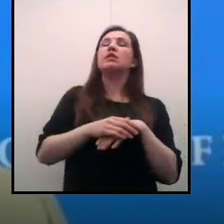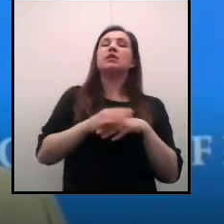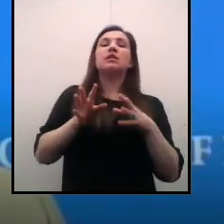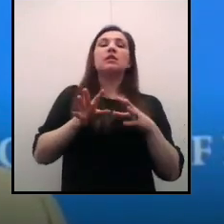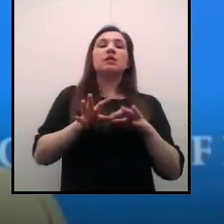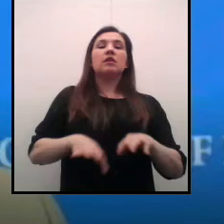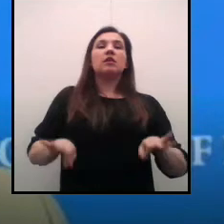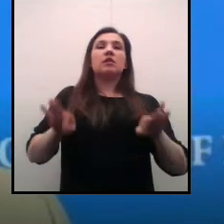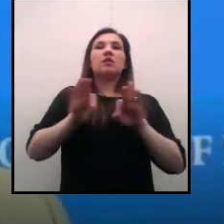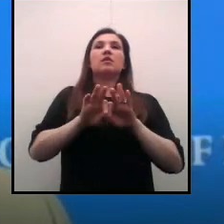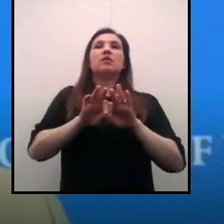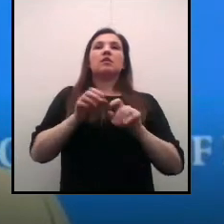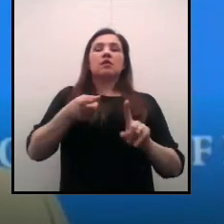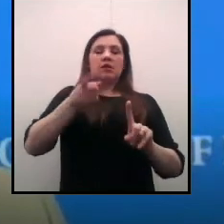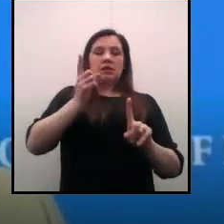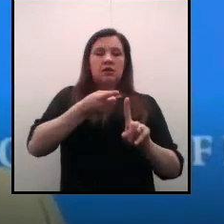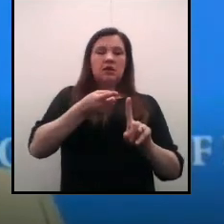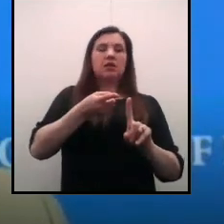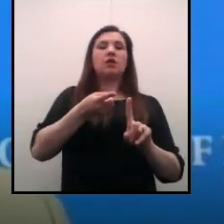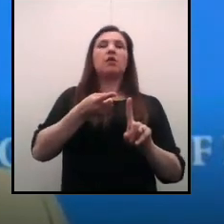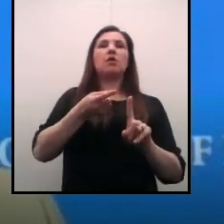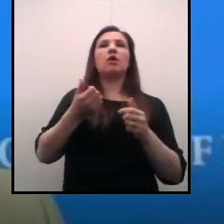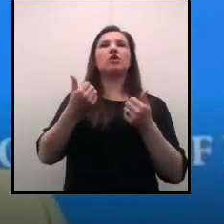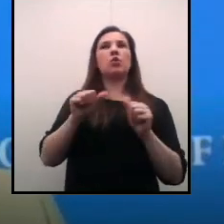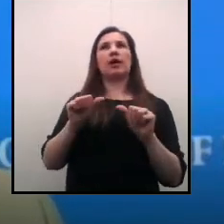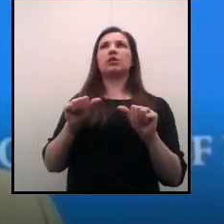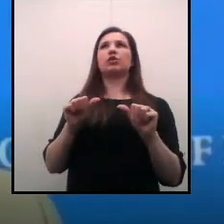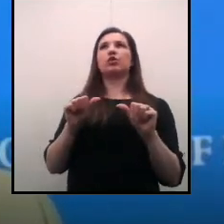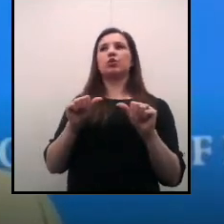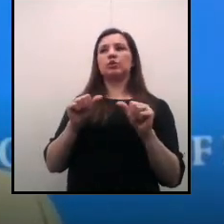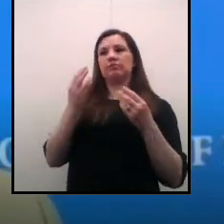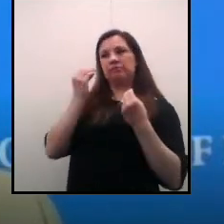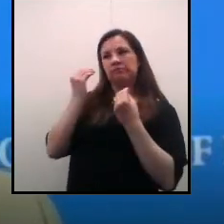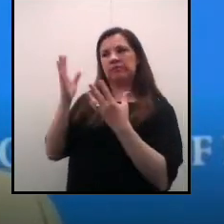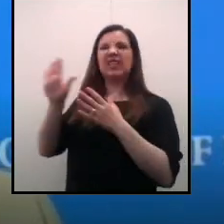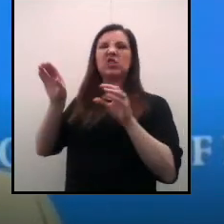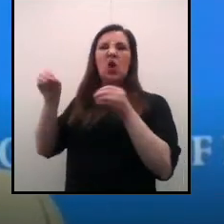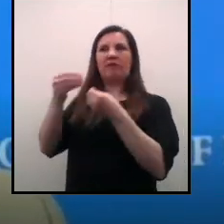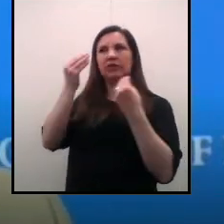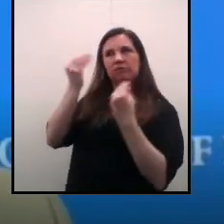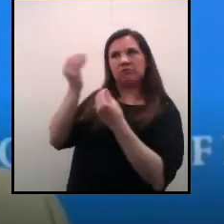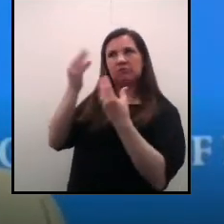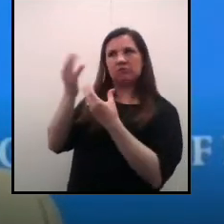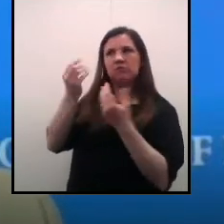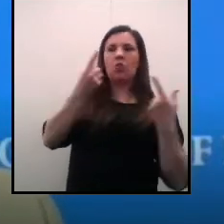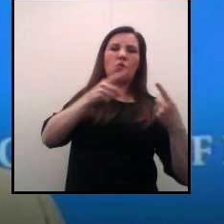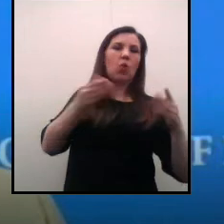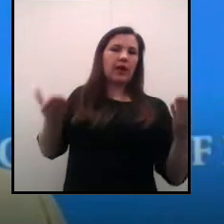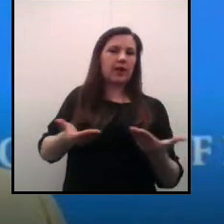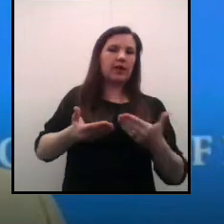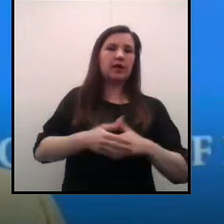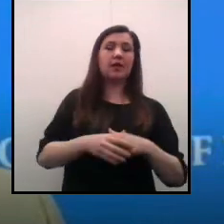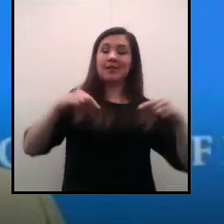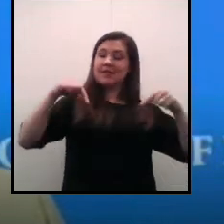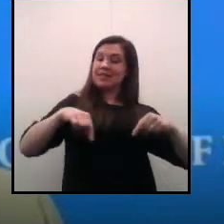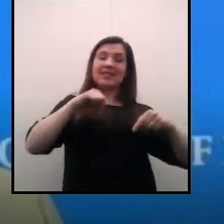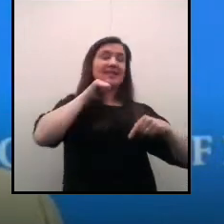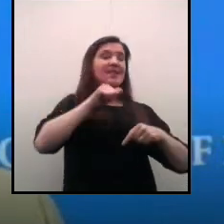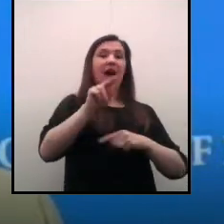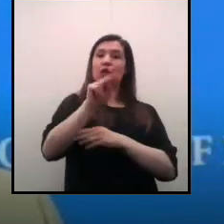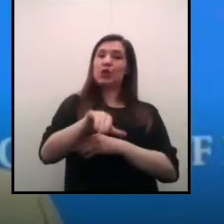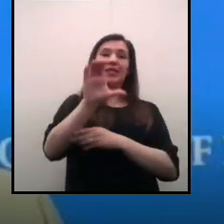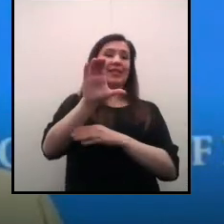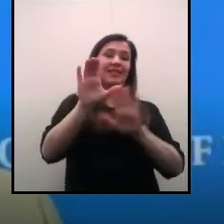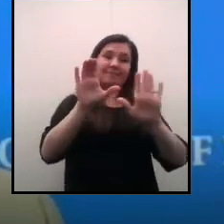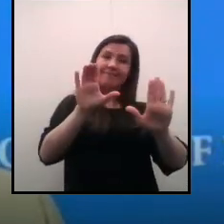is we've tried to keep his office completely updated with what's going on here. We are not New York City. We've said that for